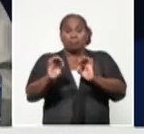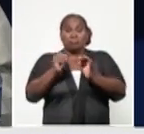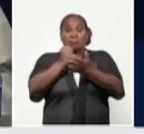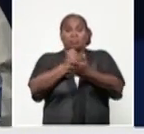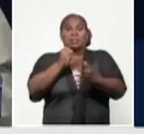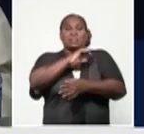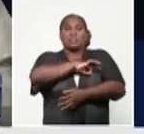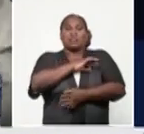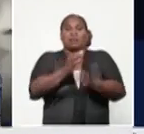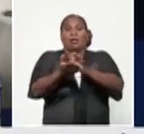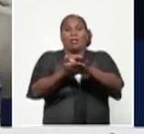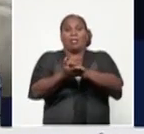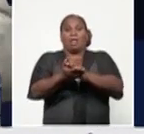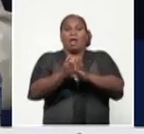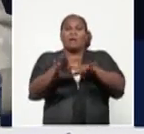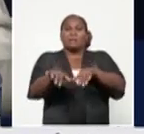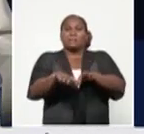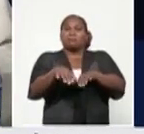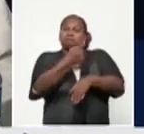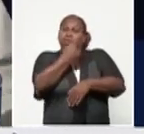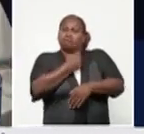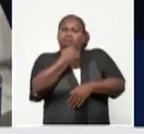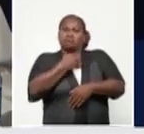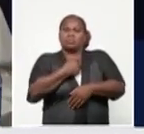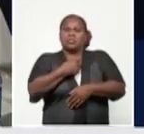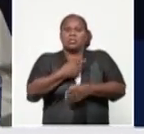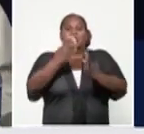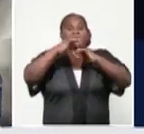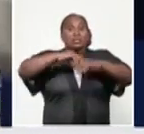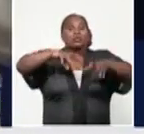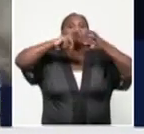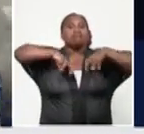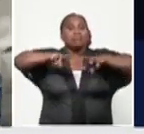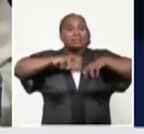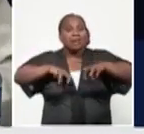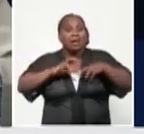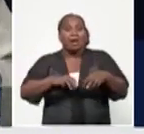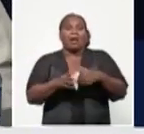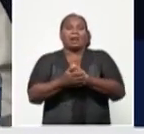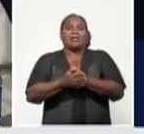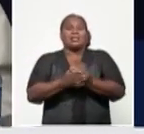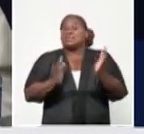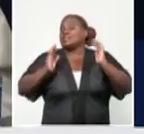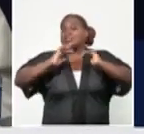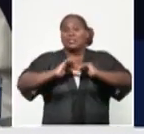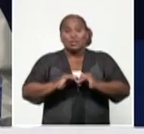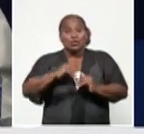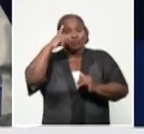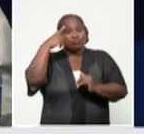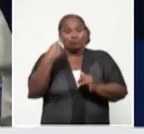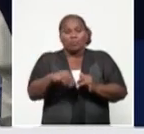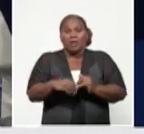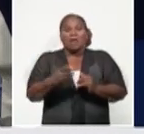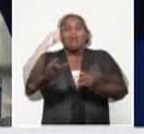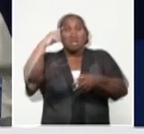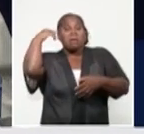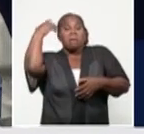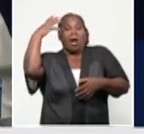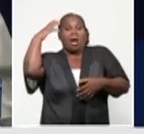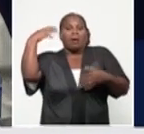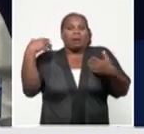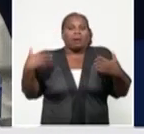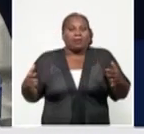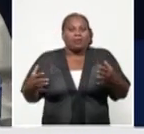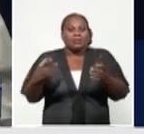positive cases on the island. Therefore, if we didn't screen case contacts, if we didn't screen groups at risk, you